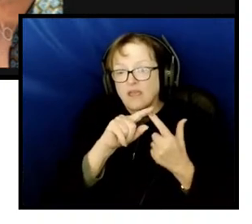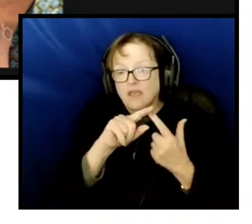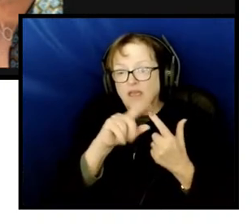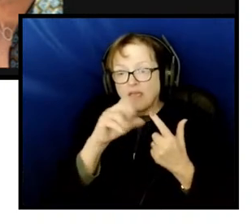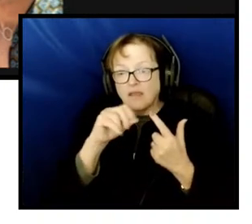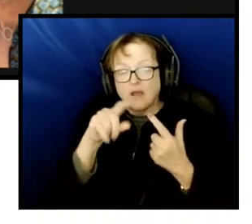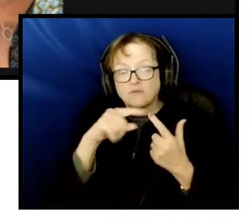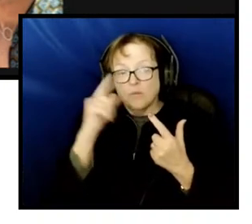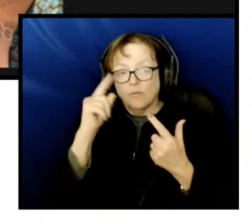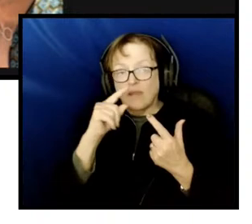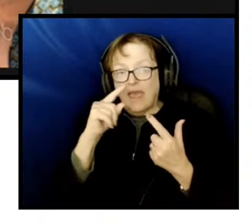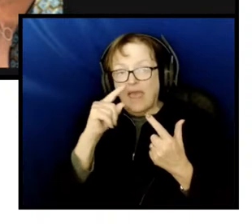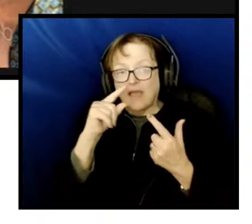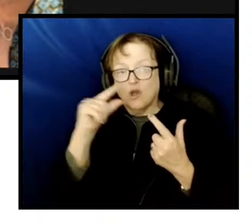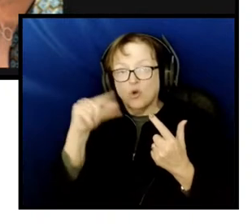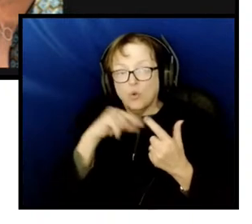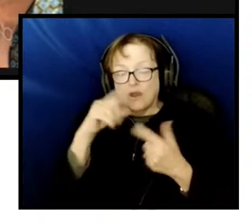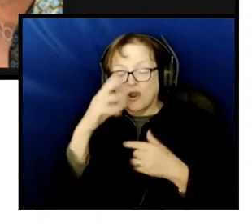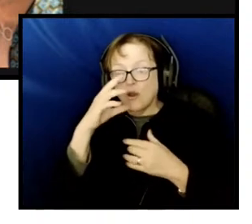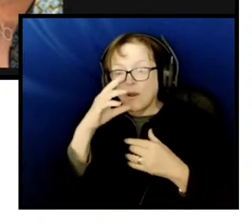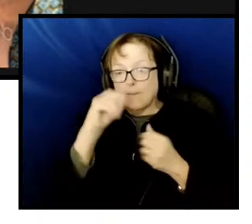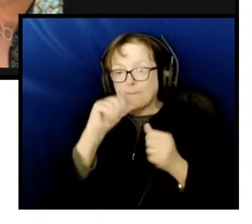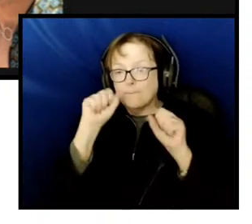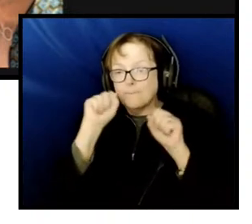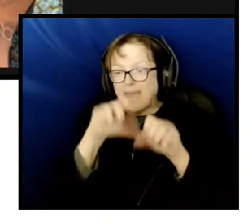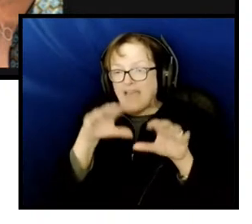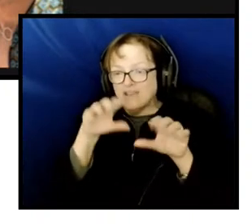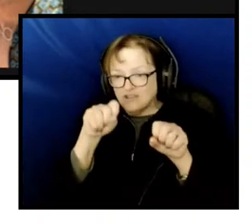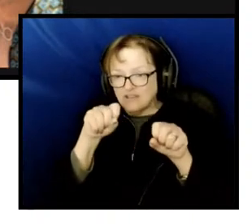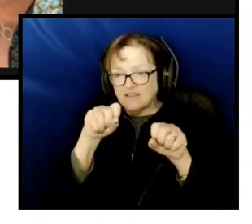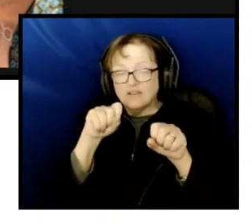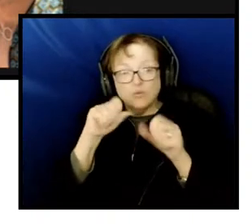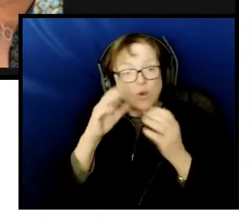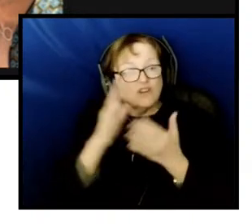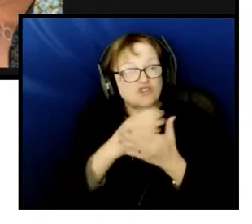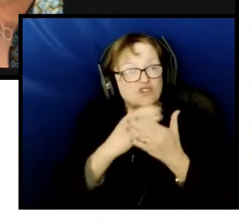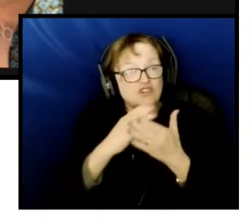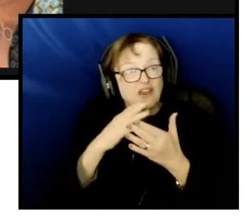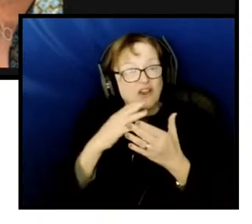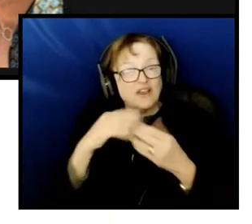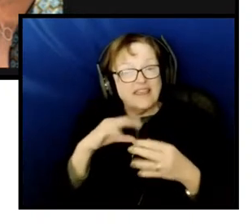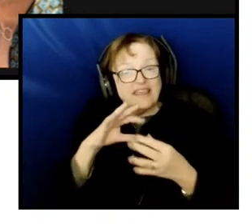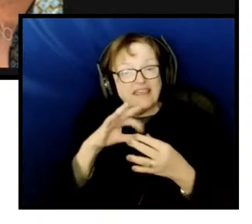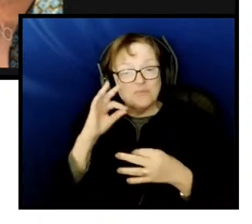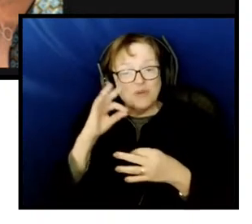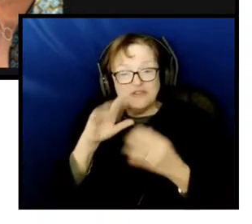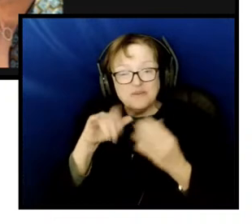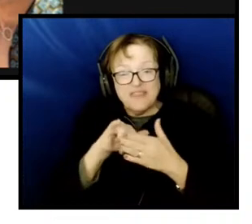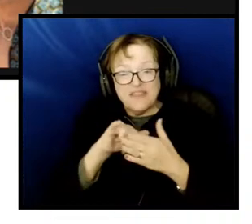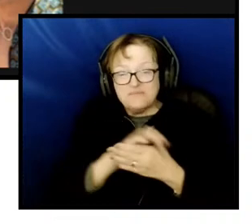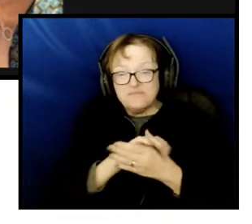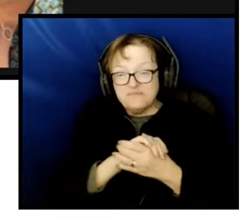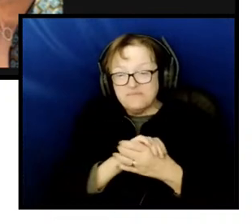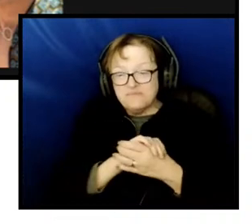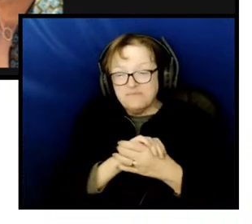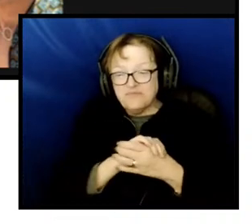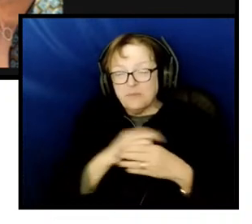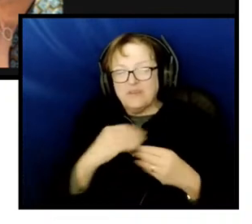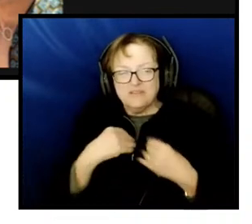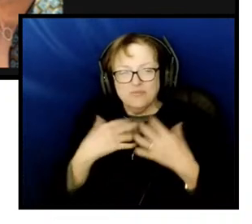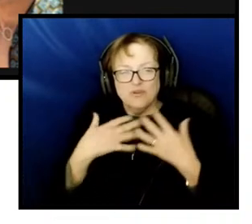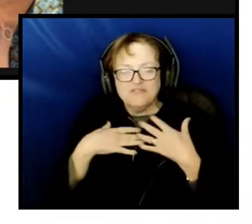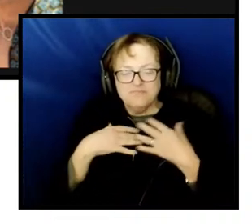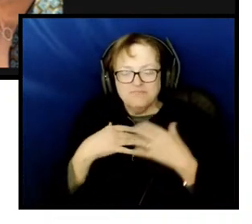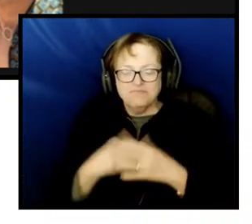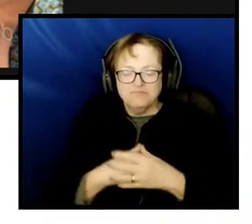Black Queer Magic. Malika, do you want to share some of the inspiration behind this talk? Yes, absolutely.